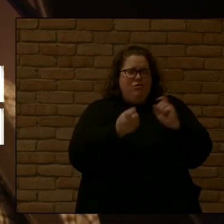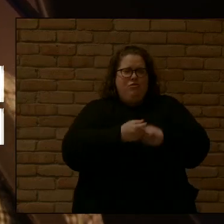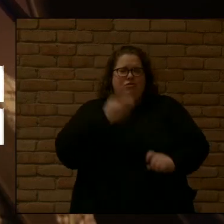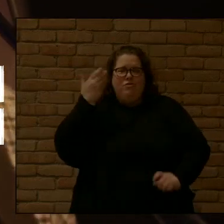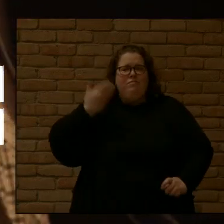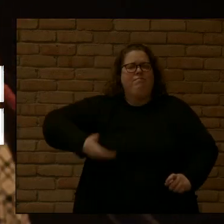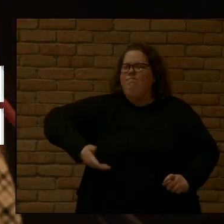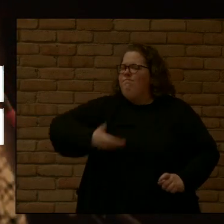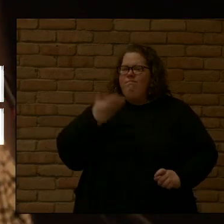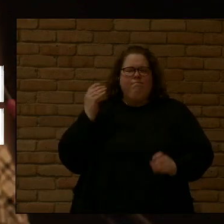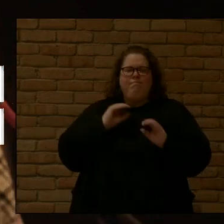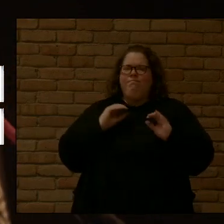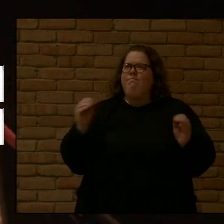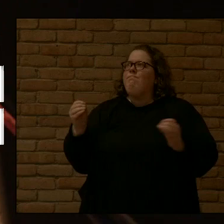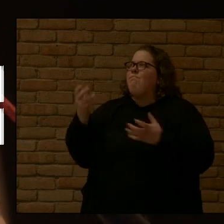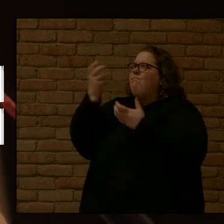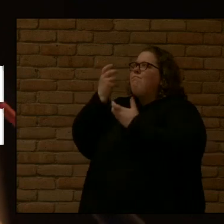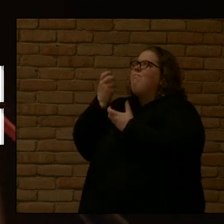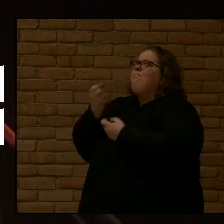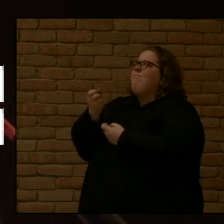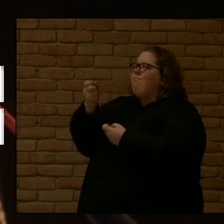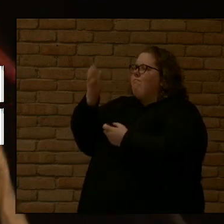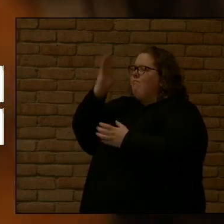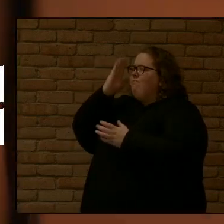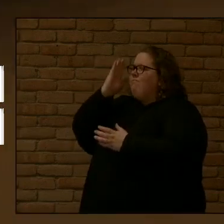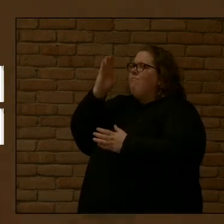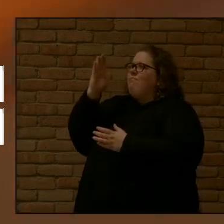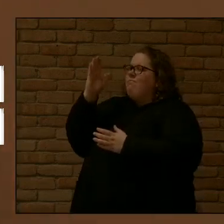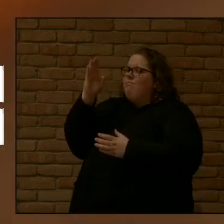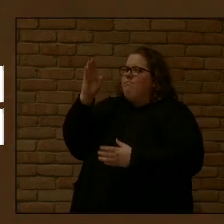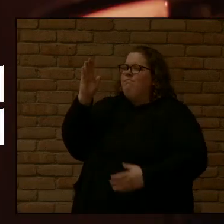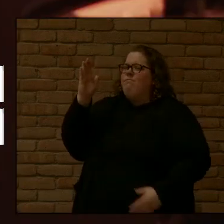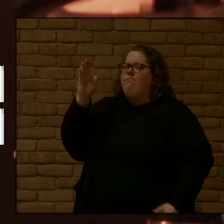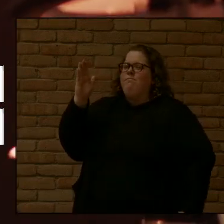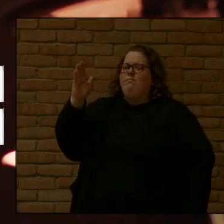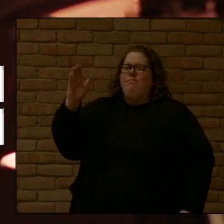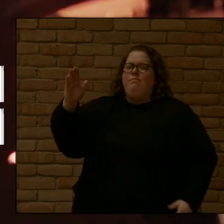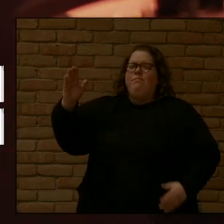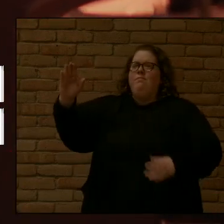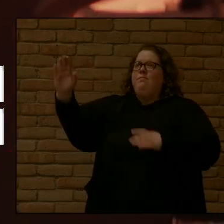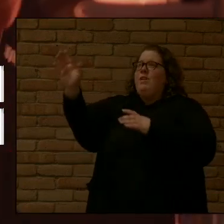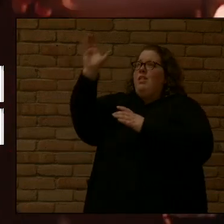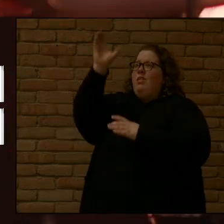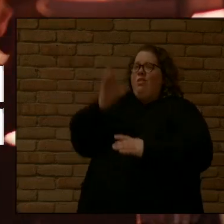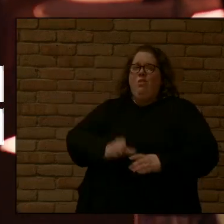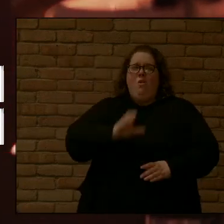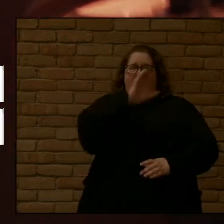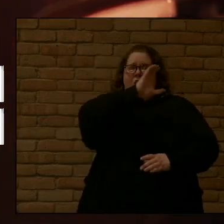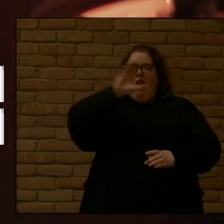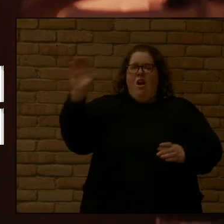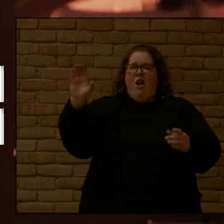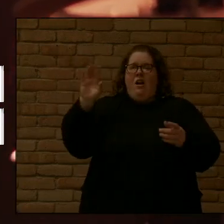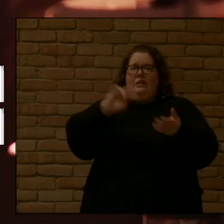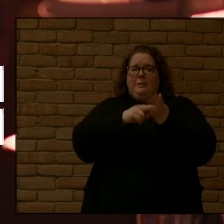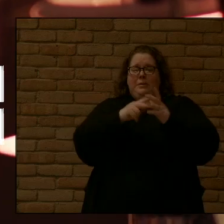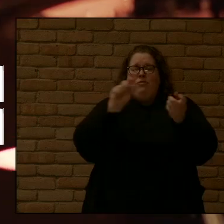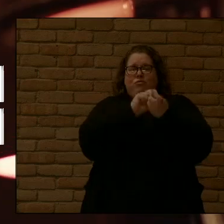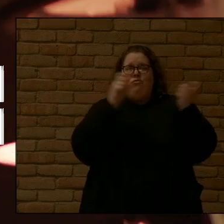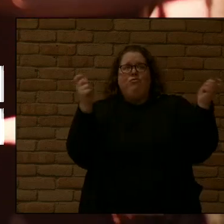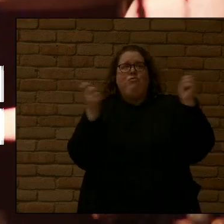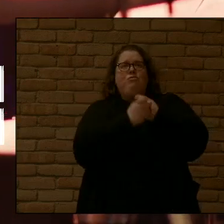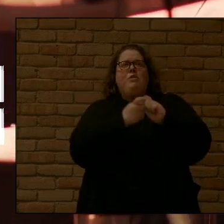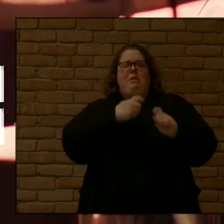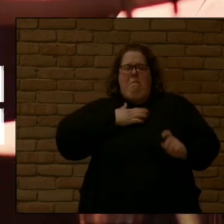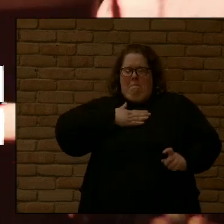to what is true. If the cross brings transformation, I'll be crucified with